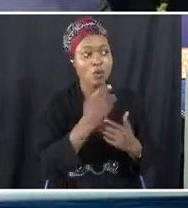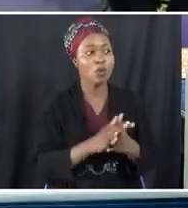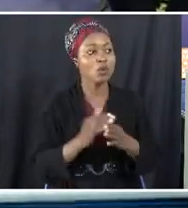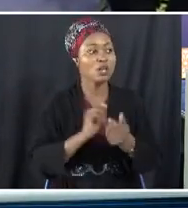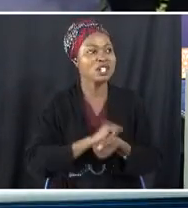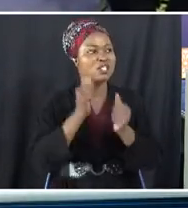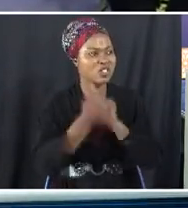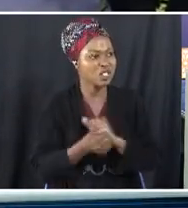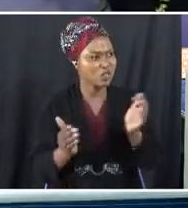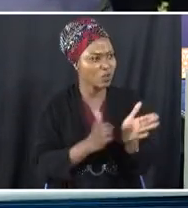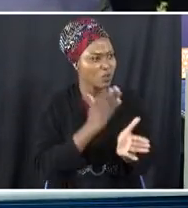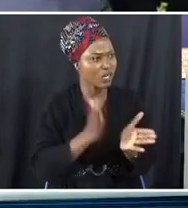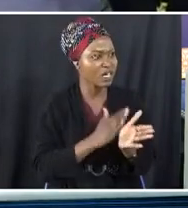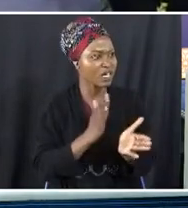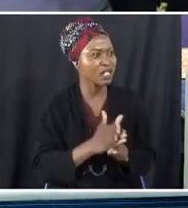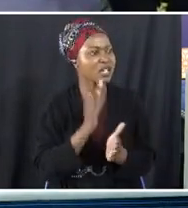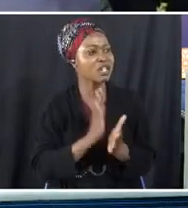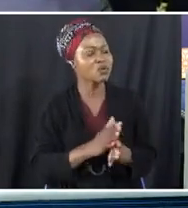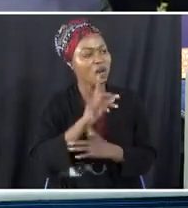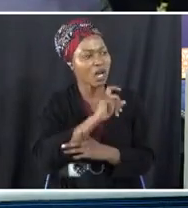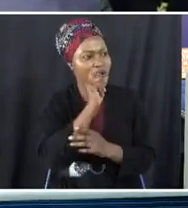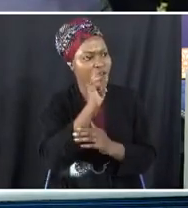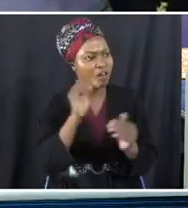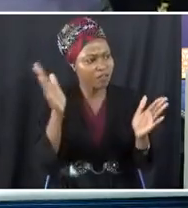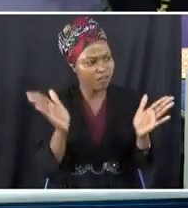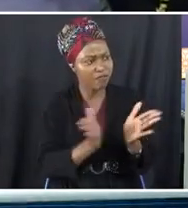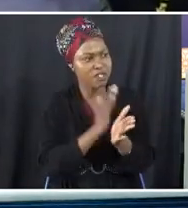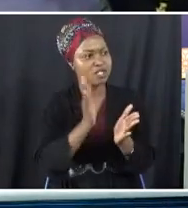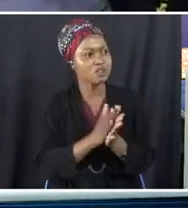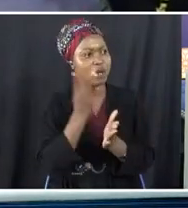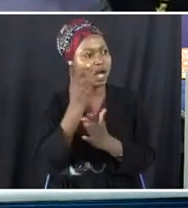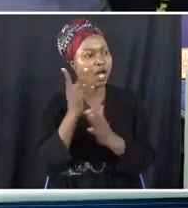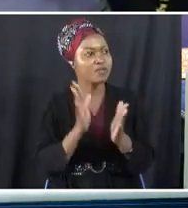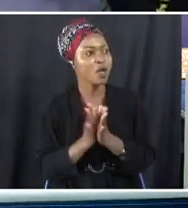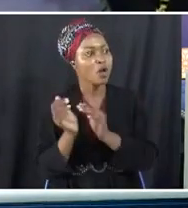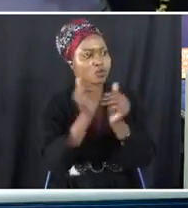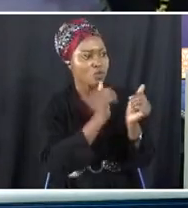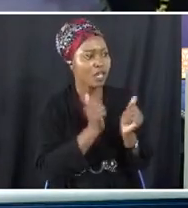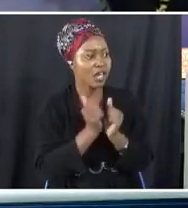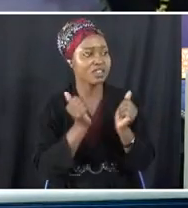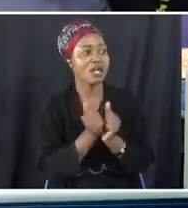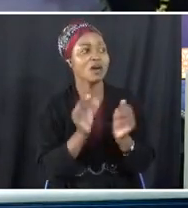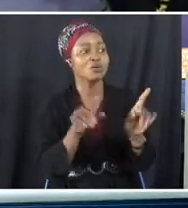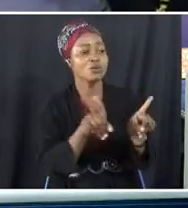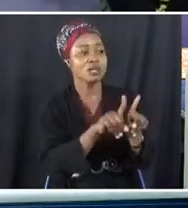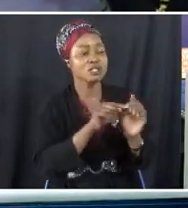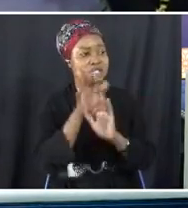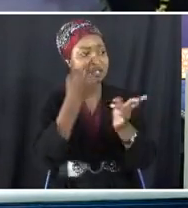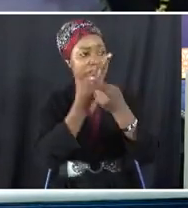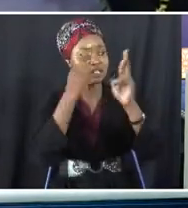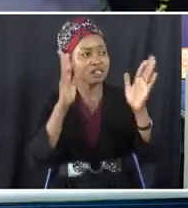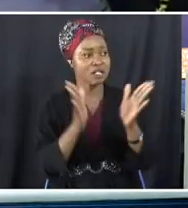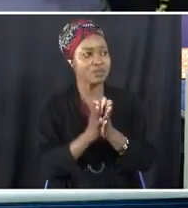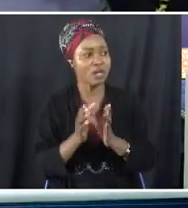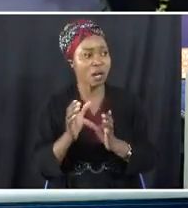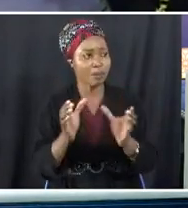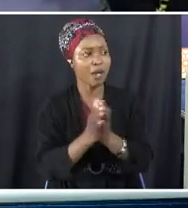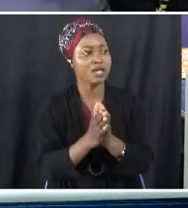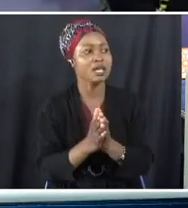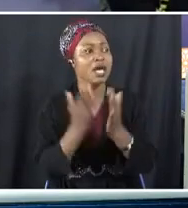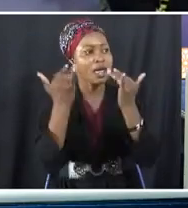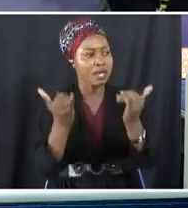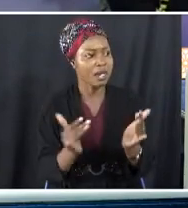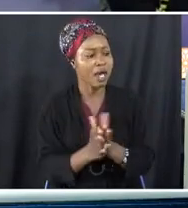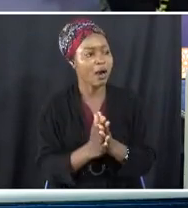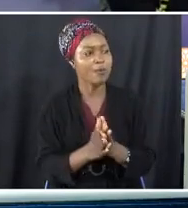alive shall be changed in a moment, in the twinkling of an eye, and together with his